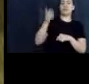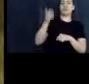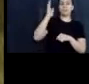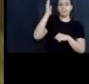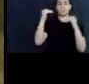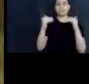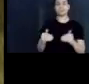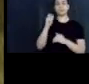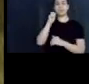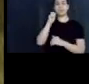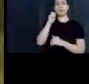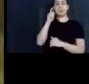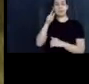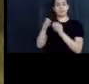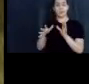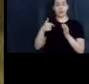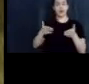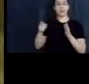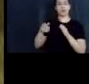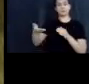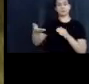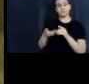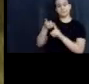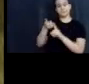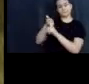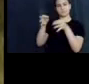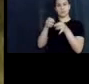interpreter. So I'm going to allow her to introduce herself.